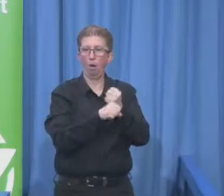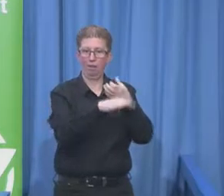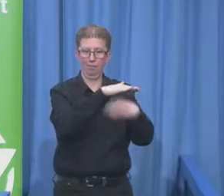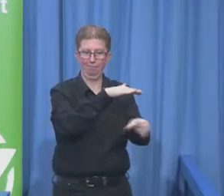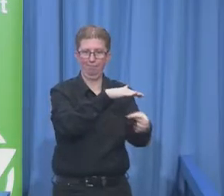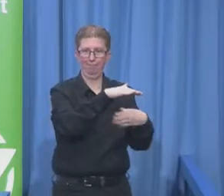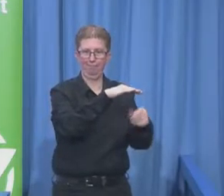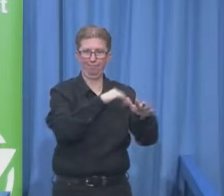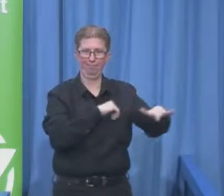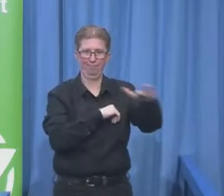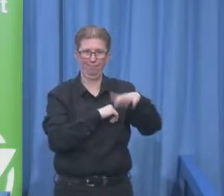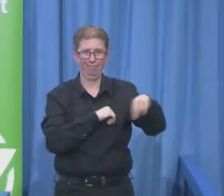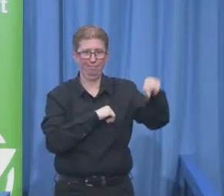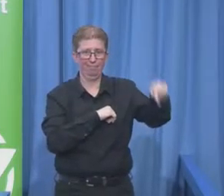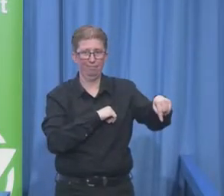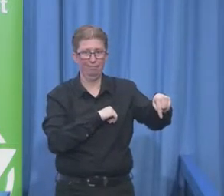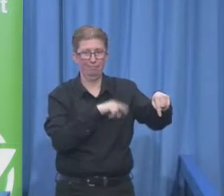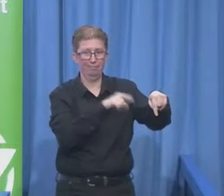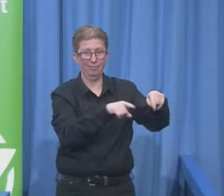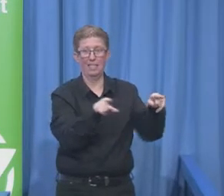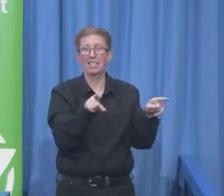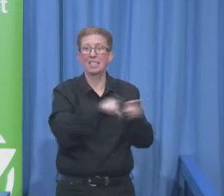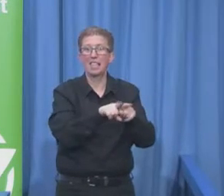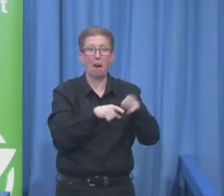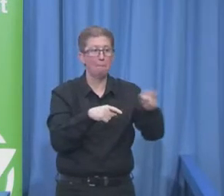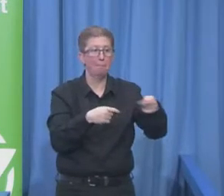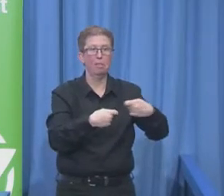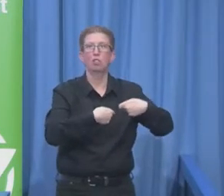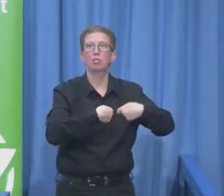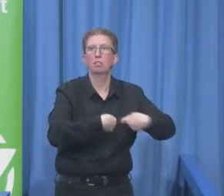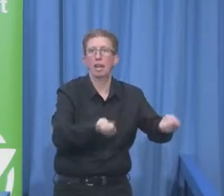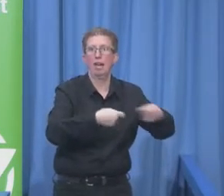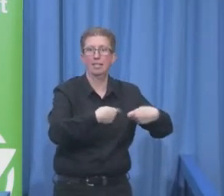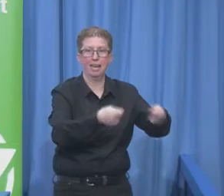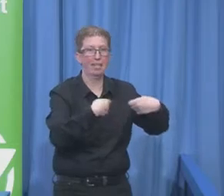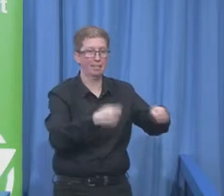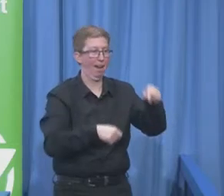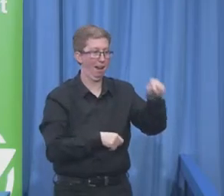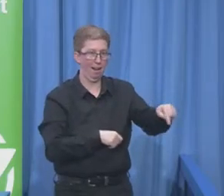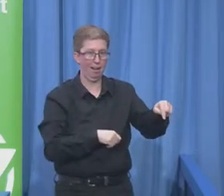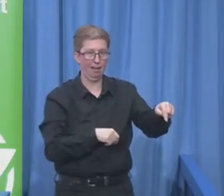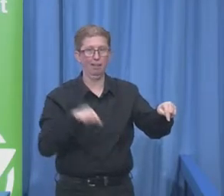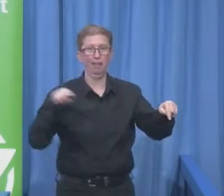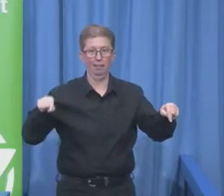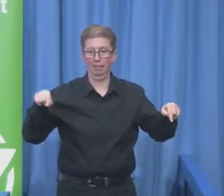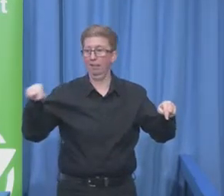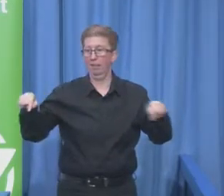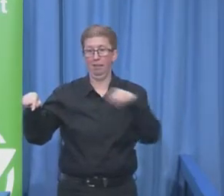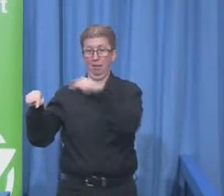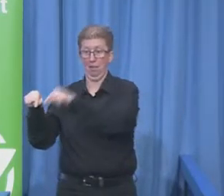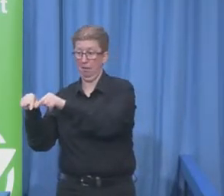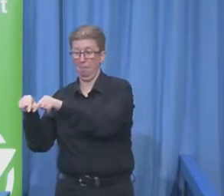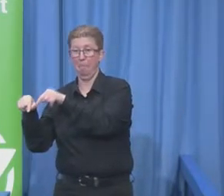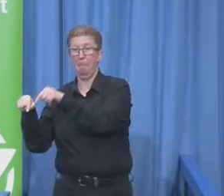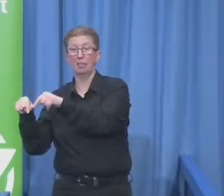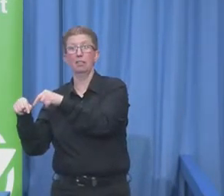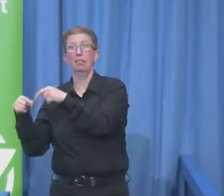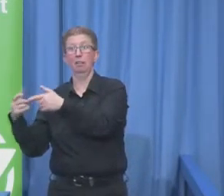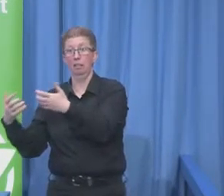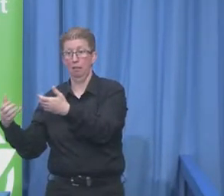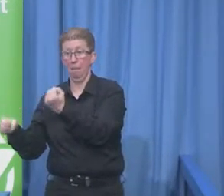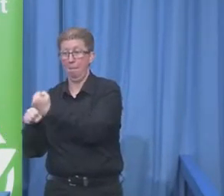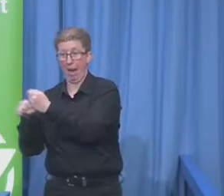are produced. But they should be sold to the market and they should fit in the market. So we can see JBS,